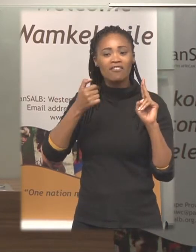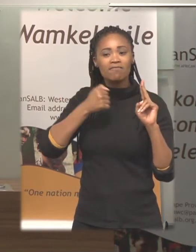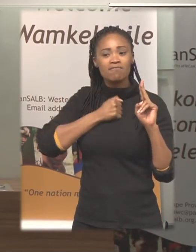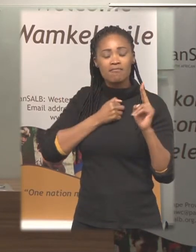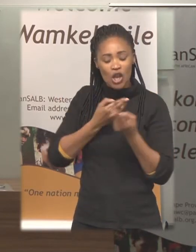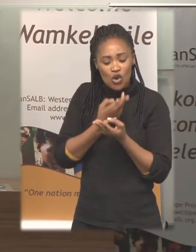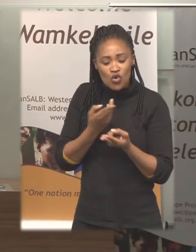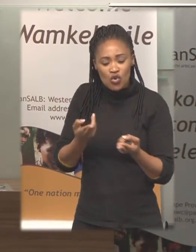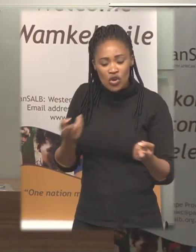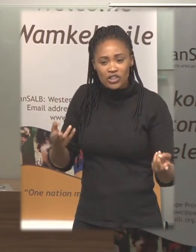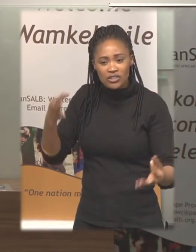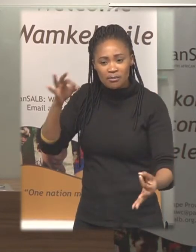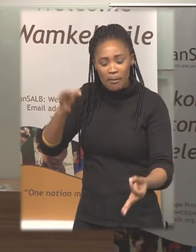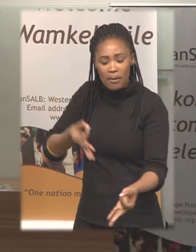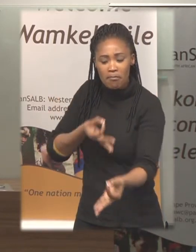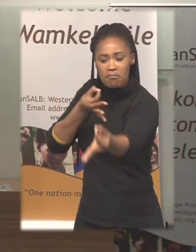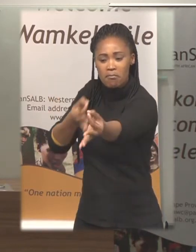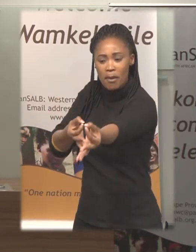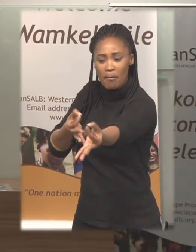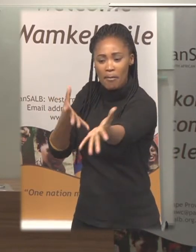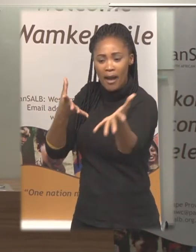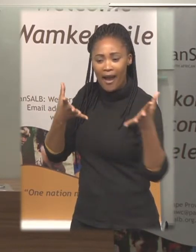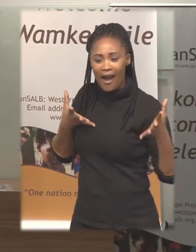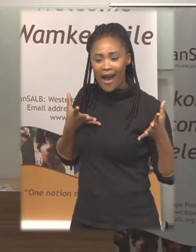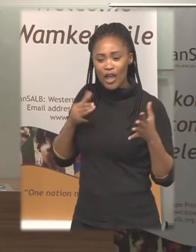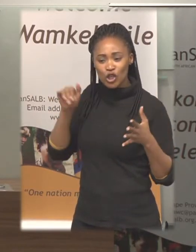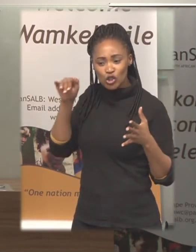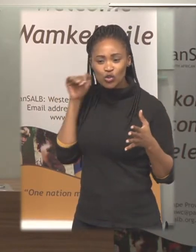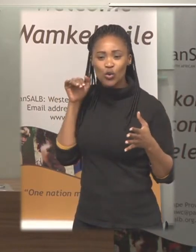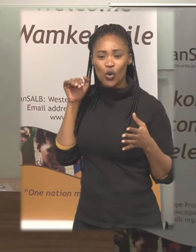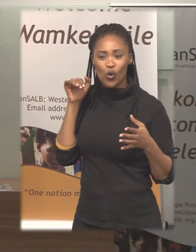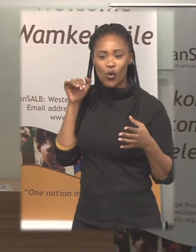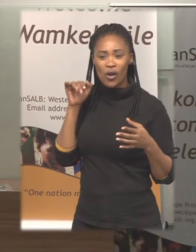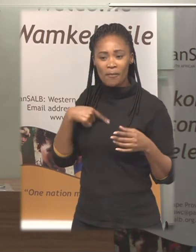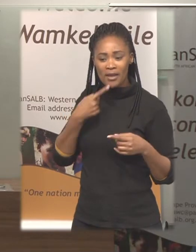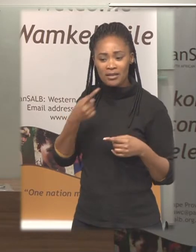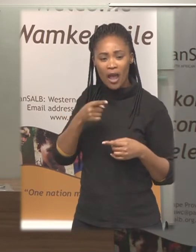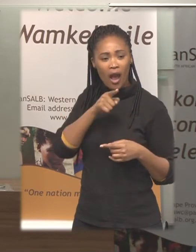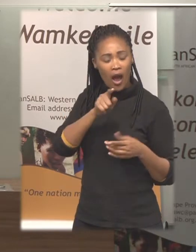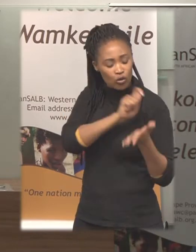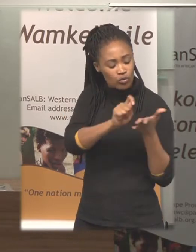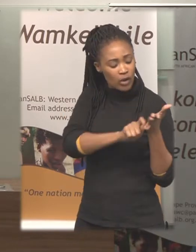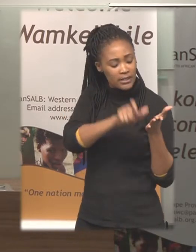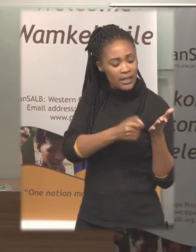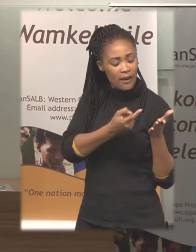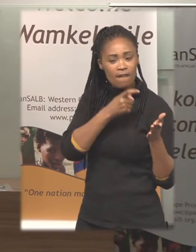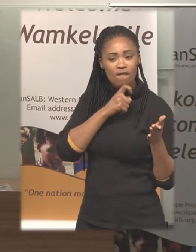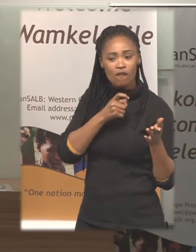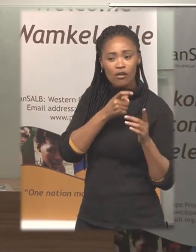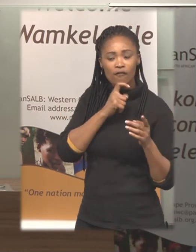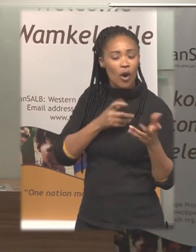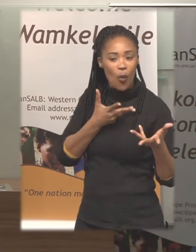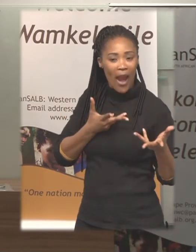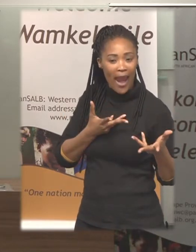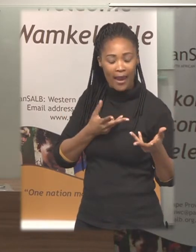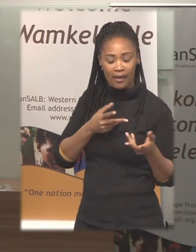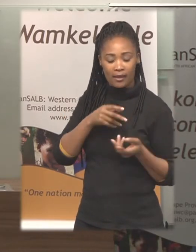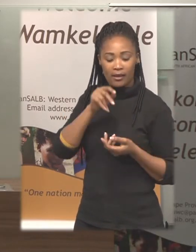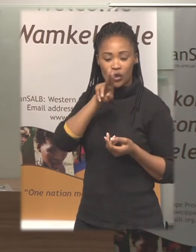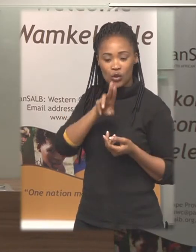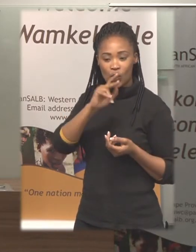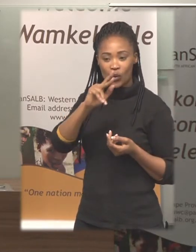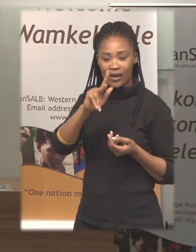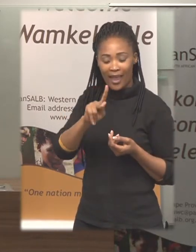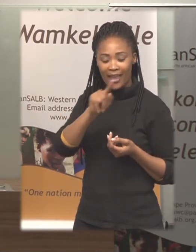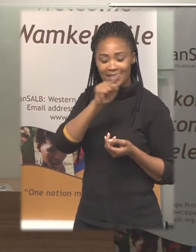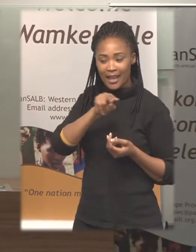isiZulu citing scholars from UKZN. So we can see here that what has shaped a